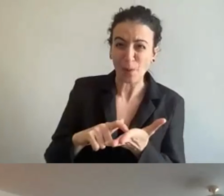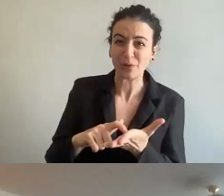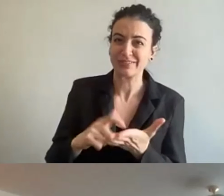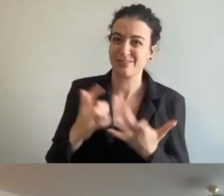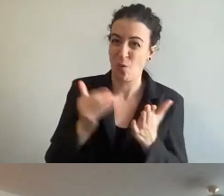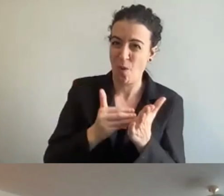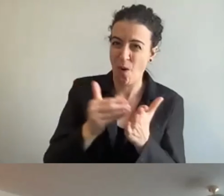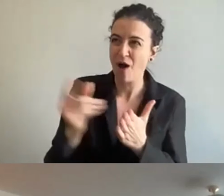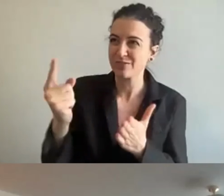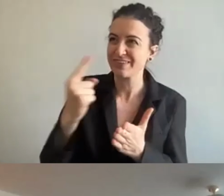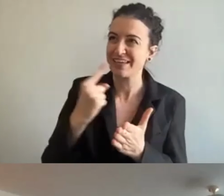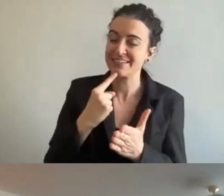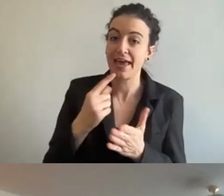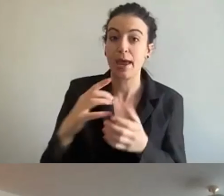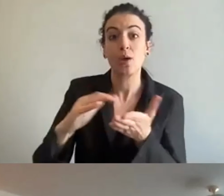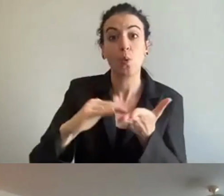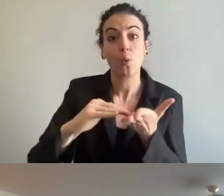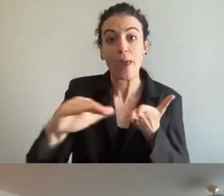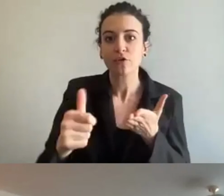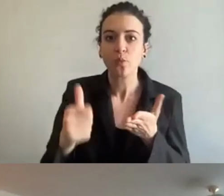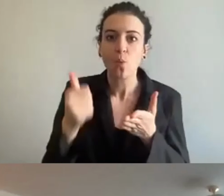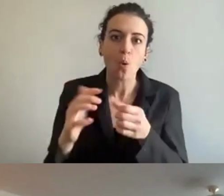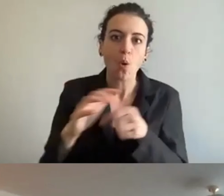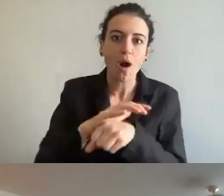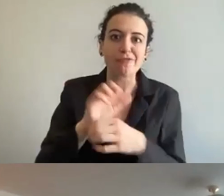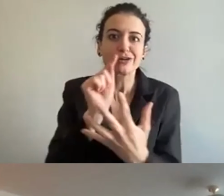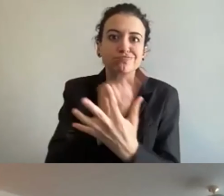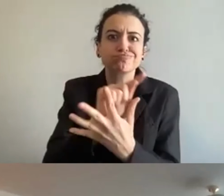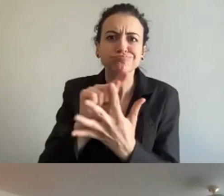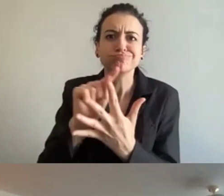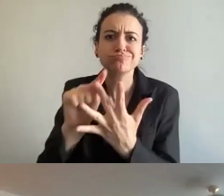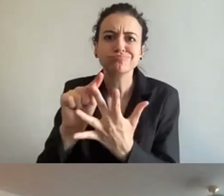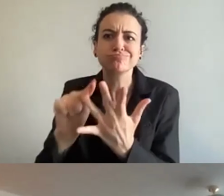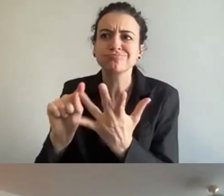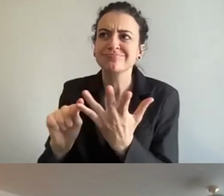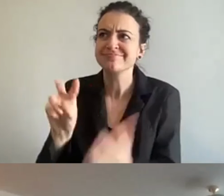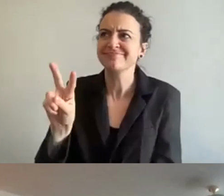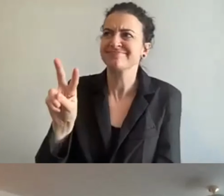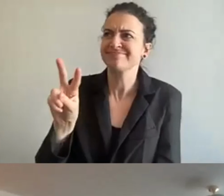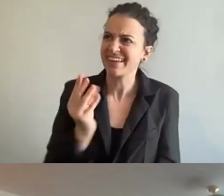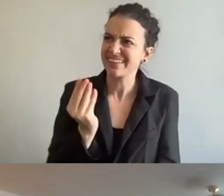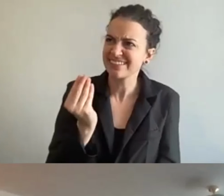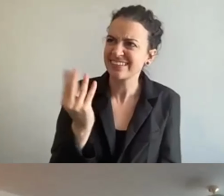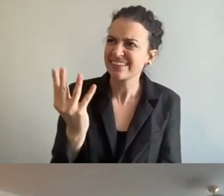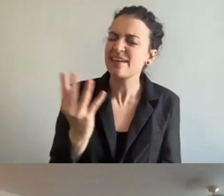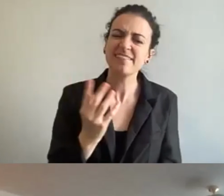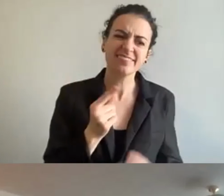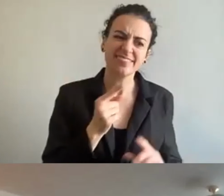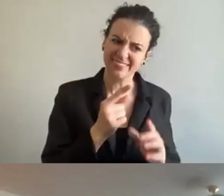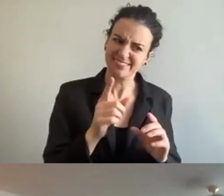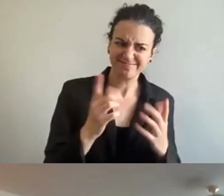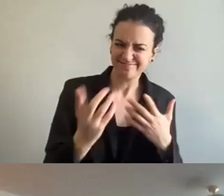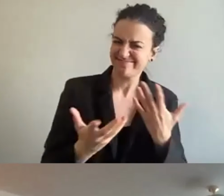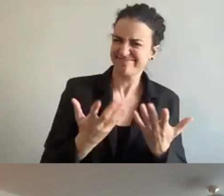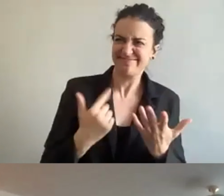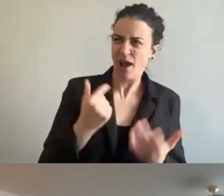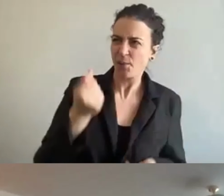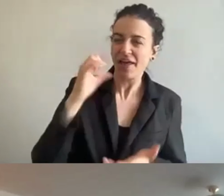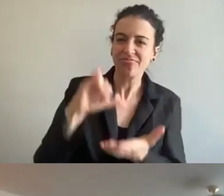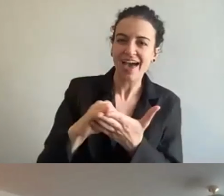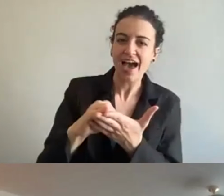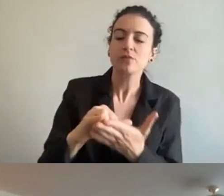So just educating, I guess, people on, what your needs are, and that just because Medicaid pay for certain